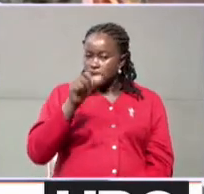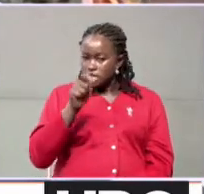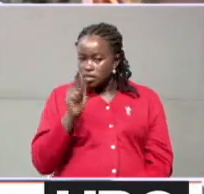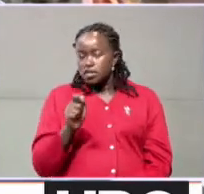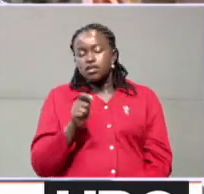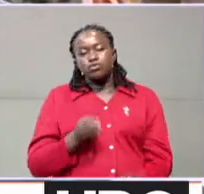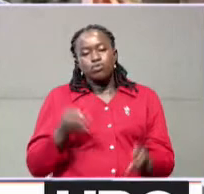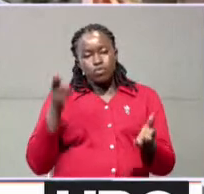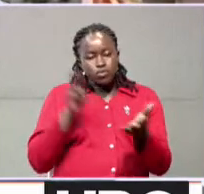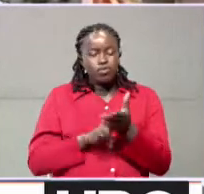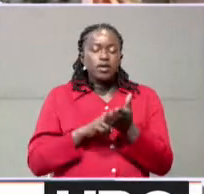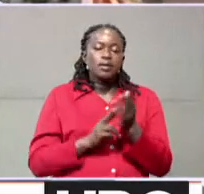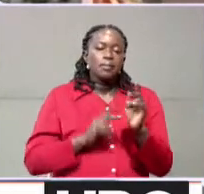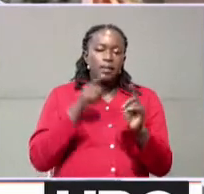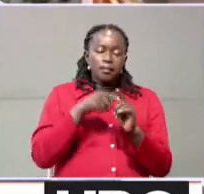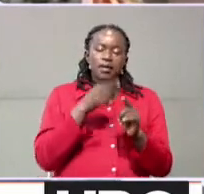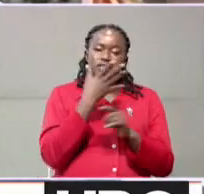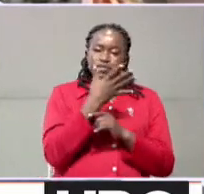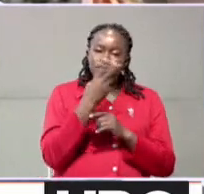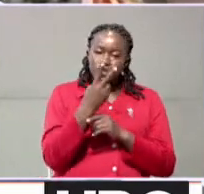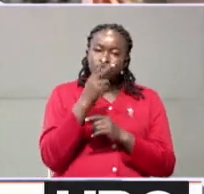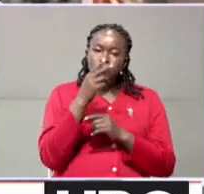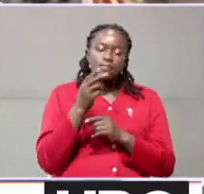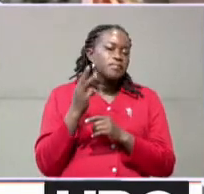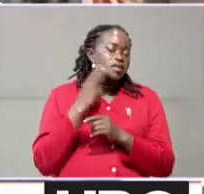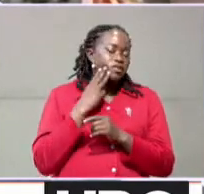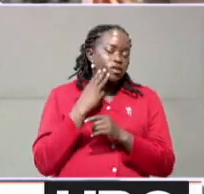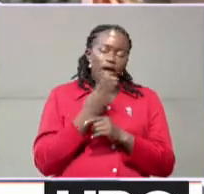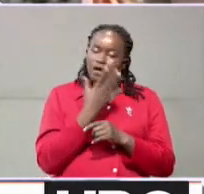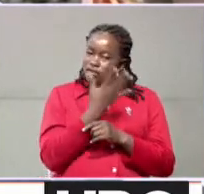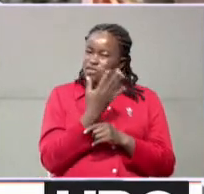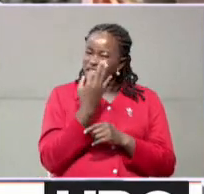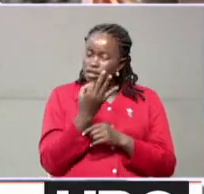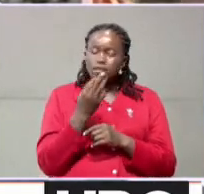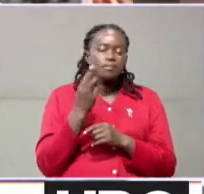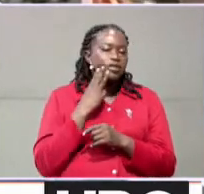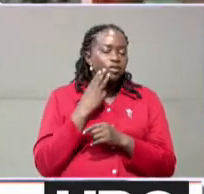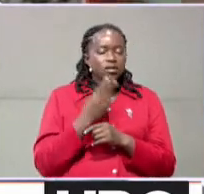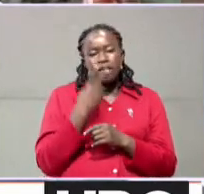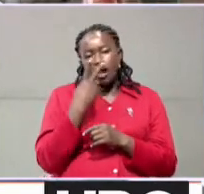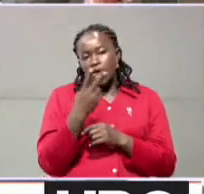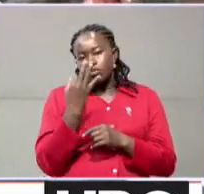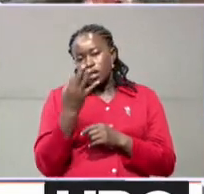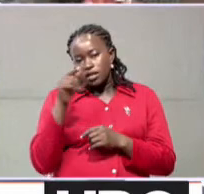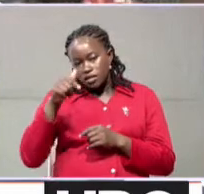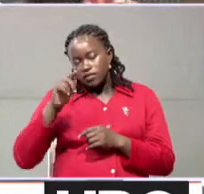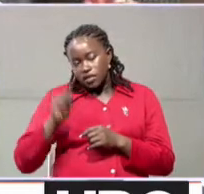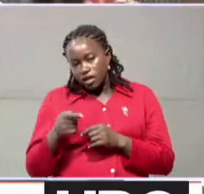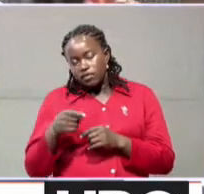purpose 52 million 153 million 237